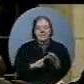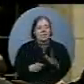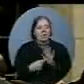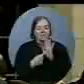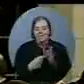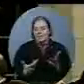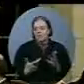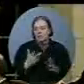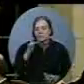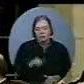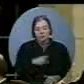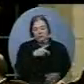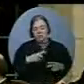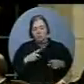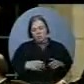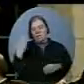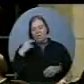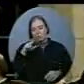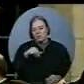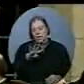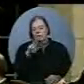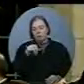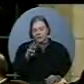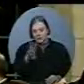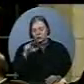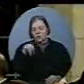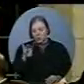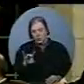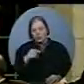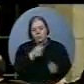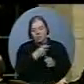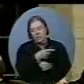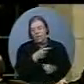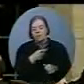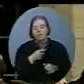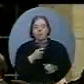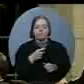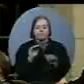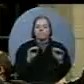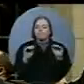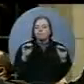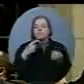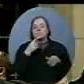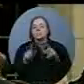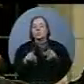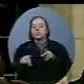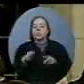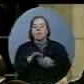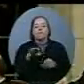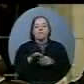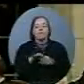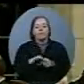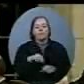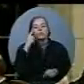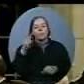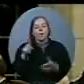in 2004, 06, 08 ran telling his constituents he would vote to abolish the long gun registry. He turned his back on his constituents, and he